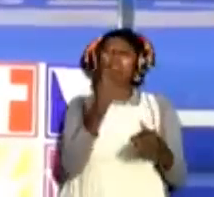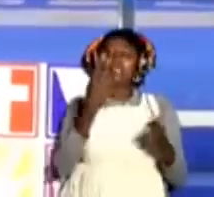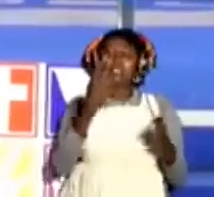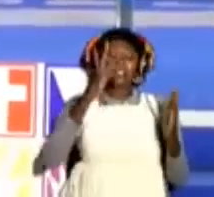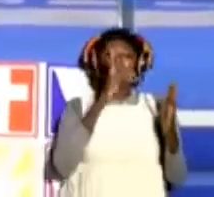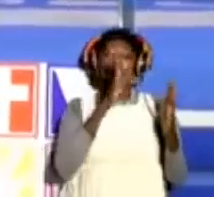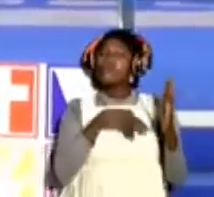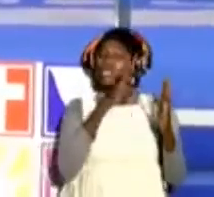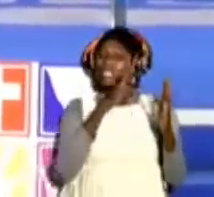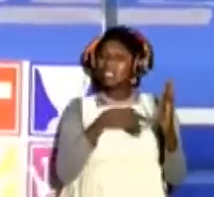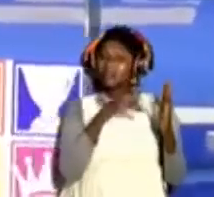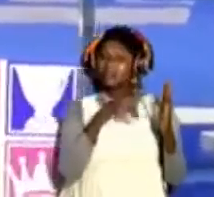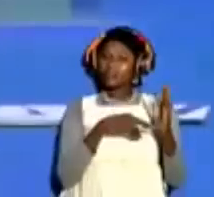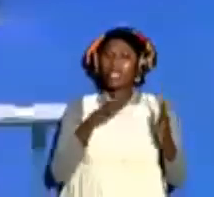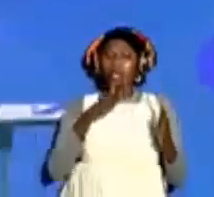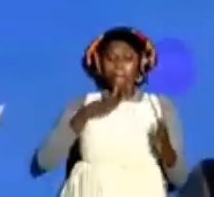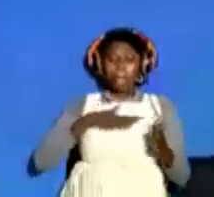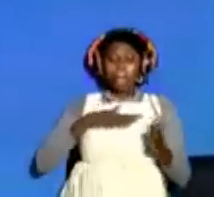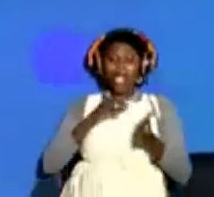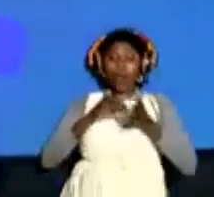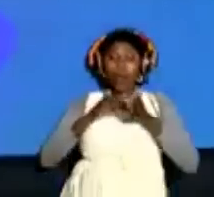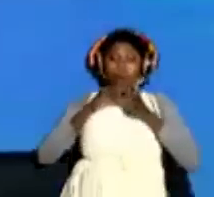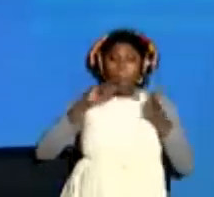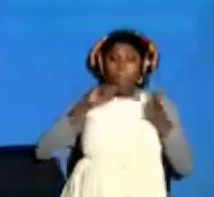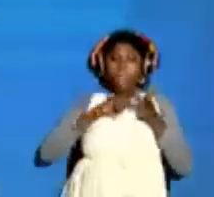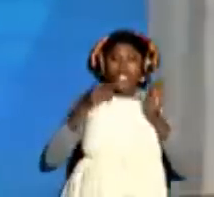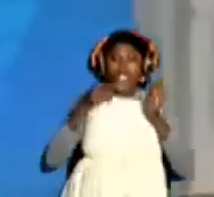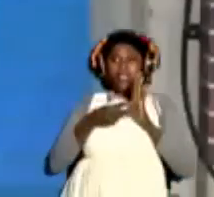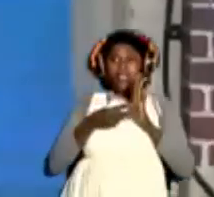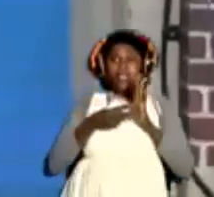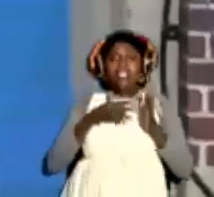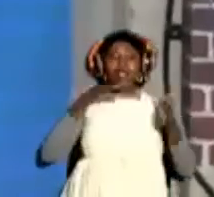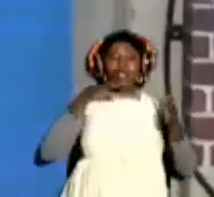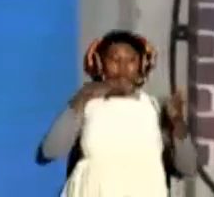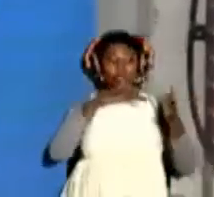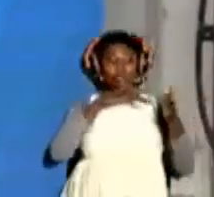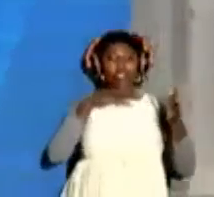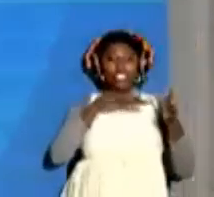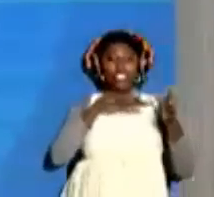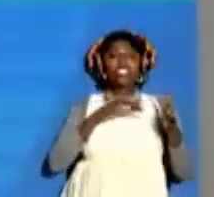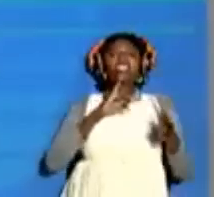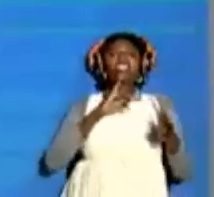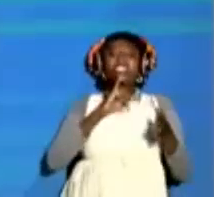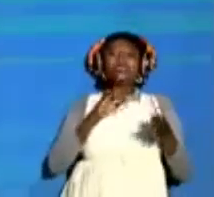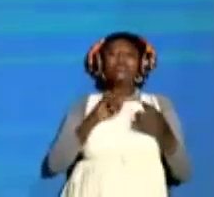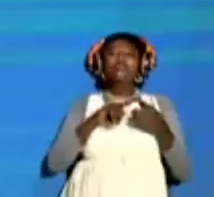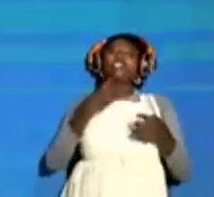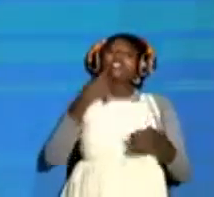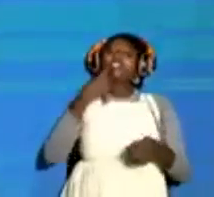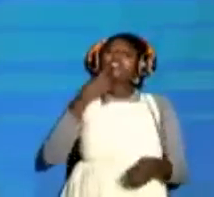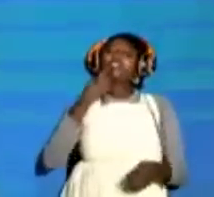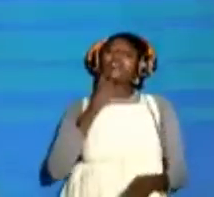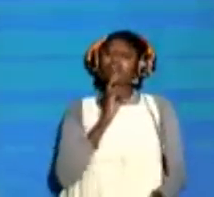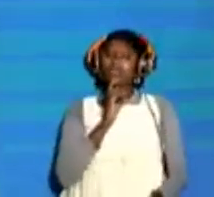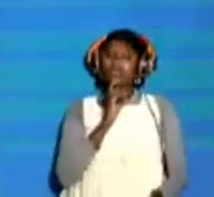If I were going to put it in my own way of understanding, the word means be studious.